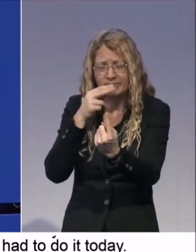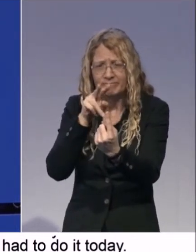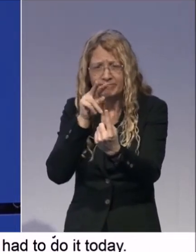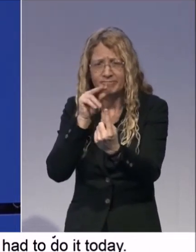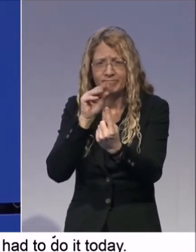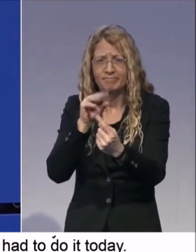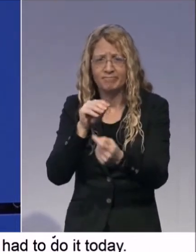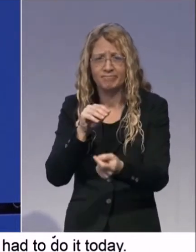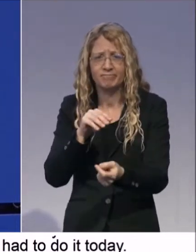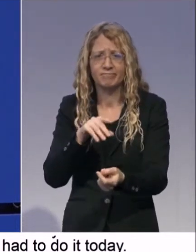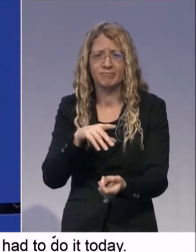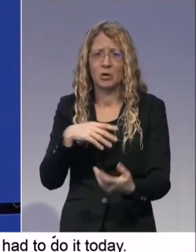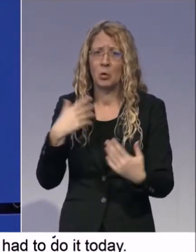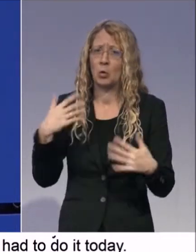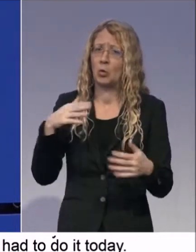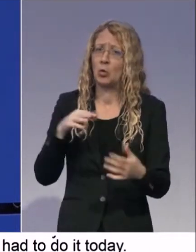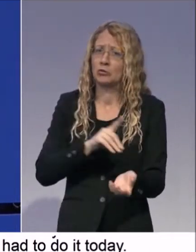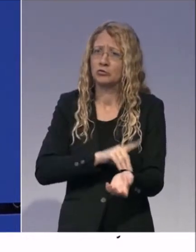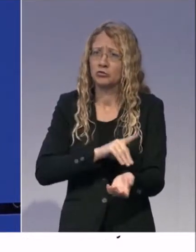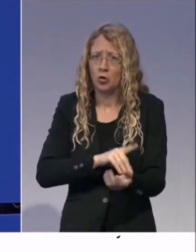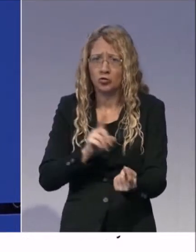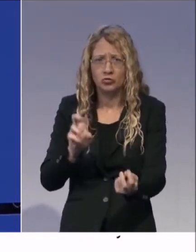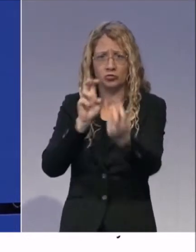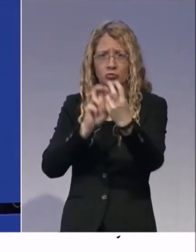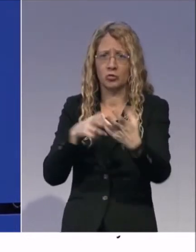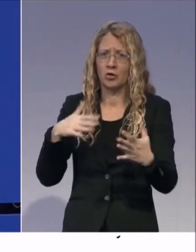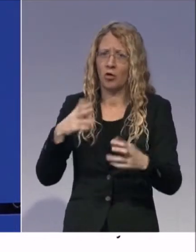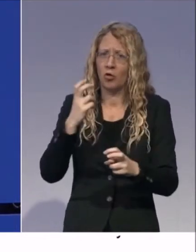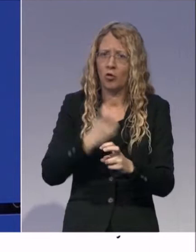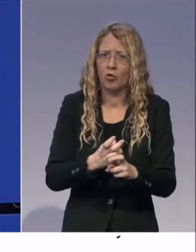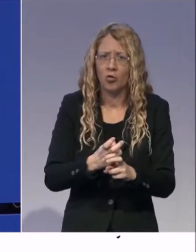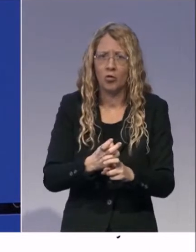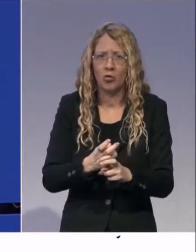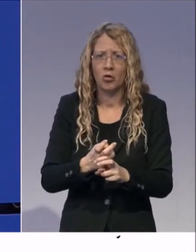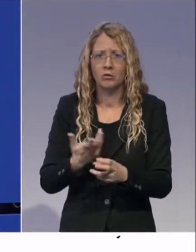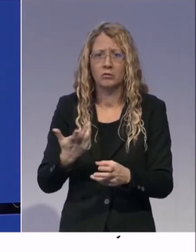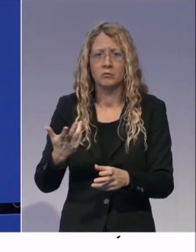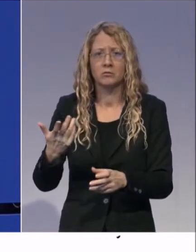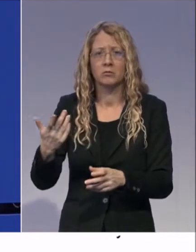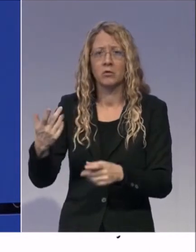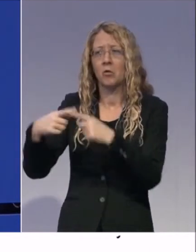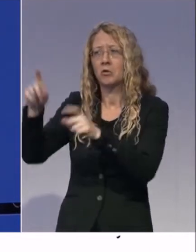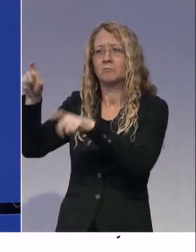tough situation to be in, because you're with people that do not understand. My